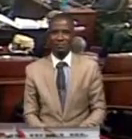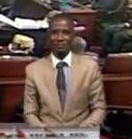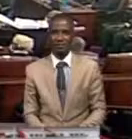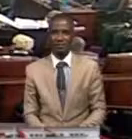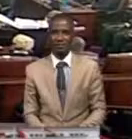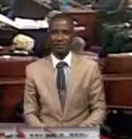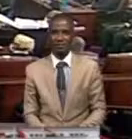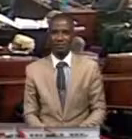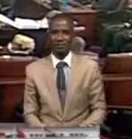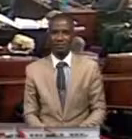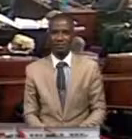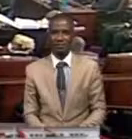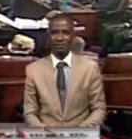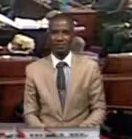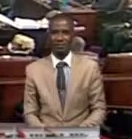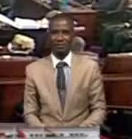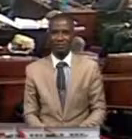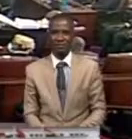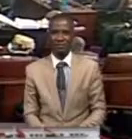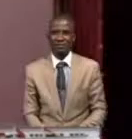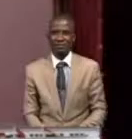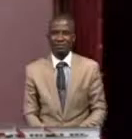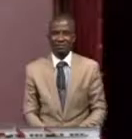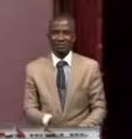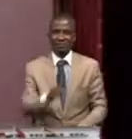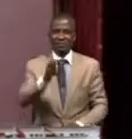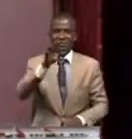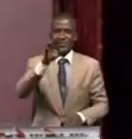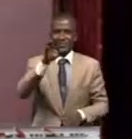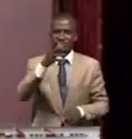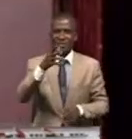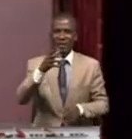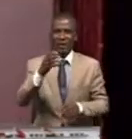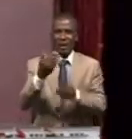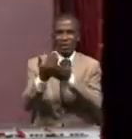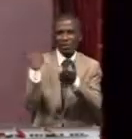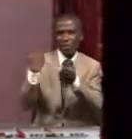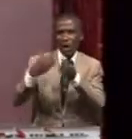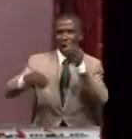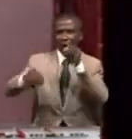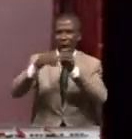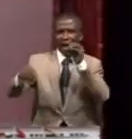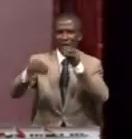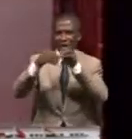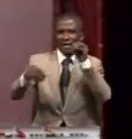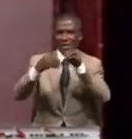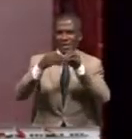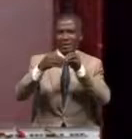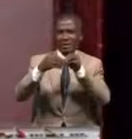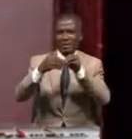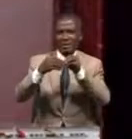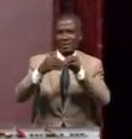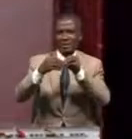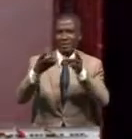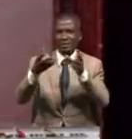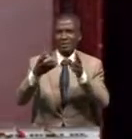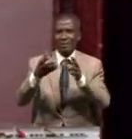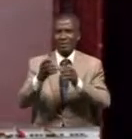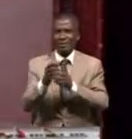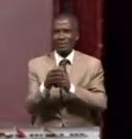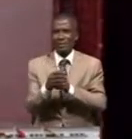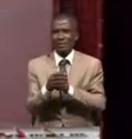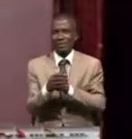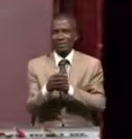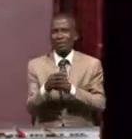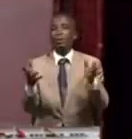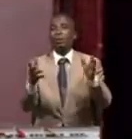my lords, because there is an error of addition when you go through the... My lords, that is correct.